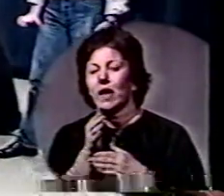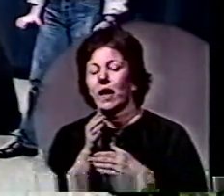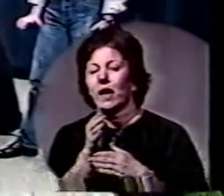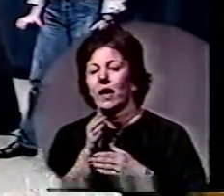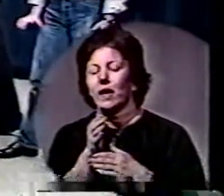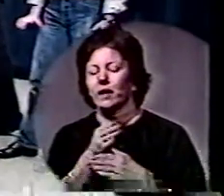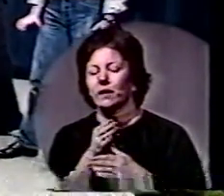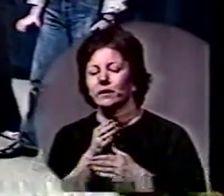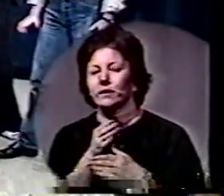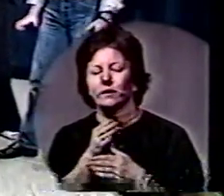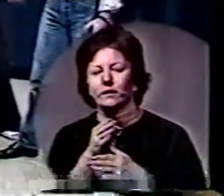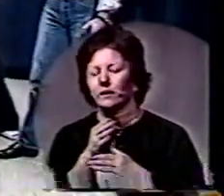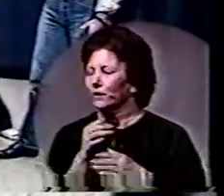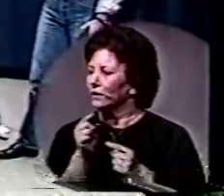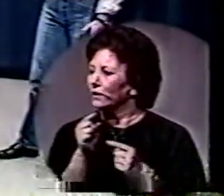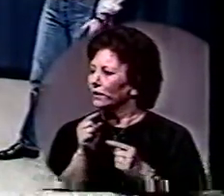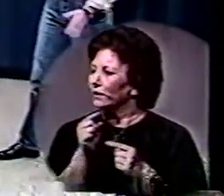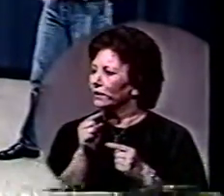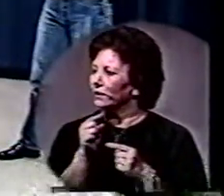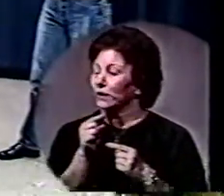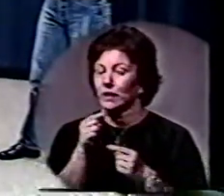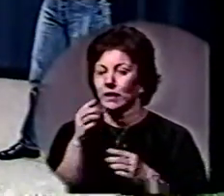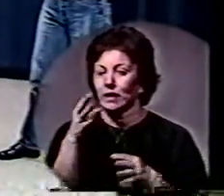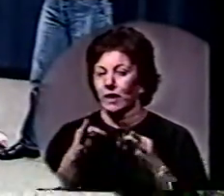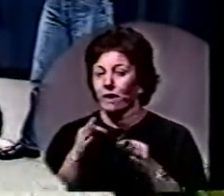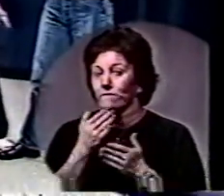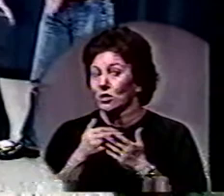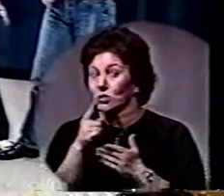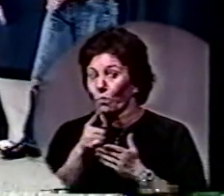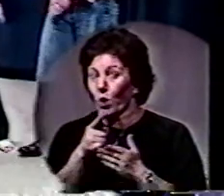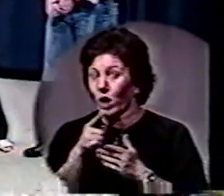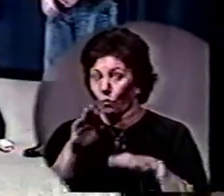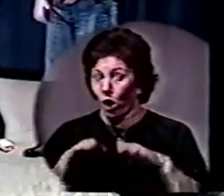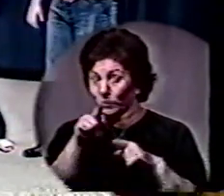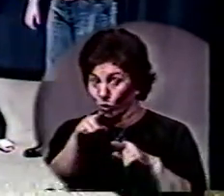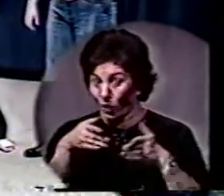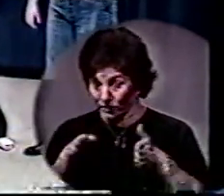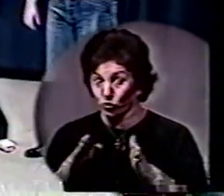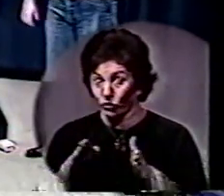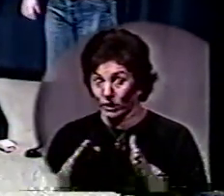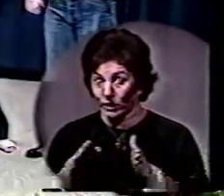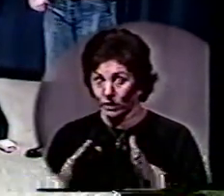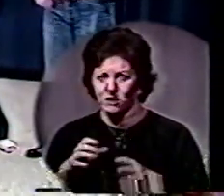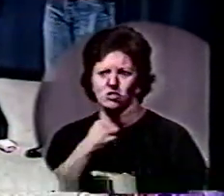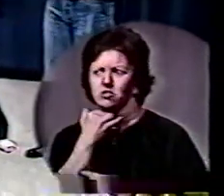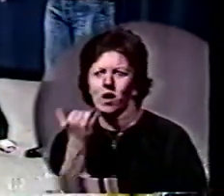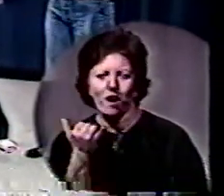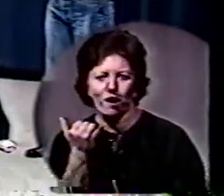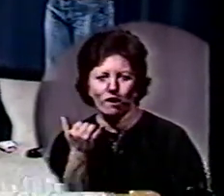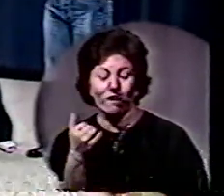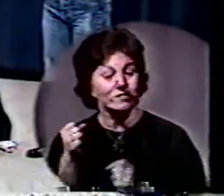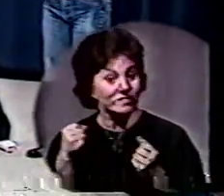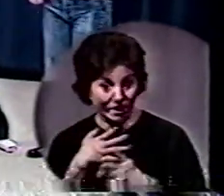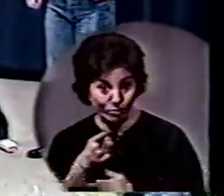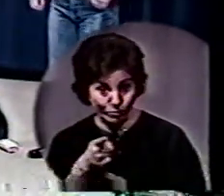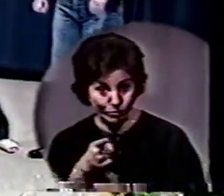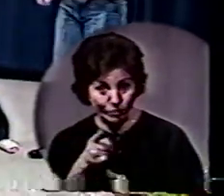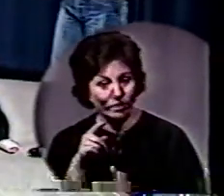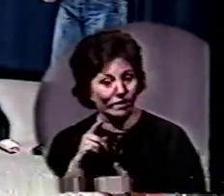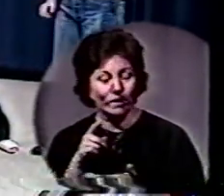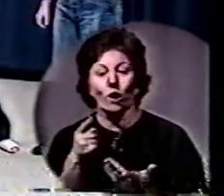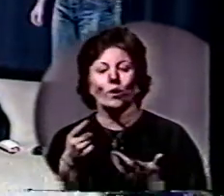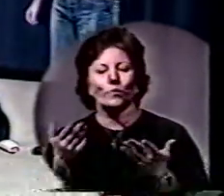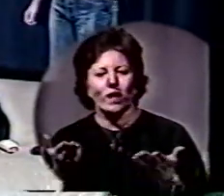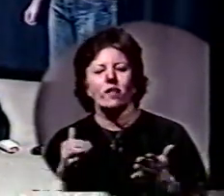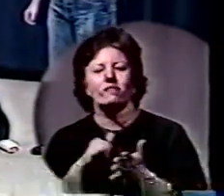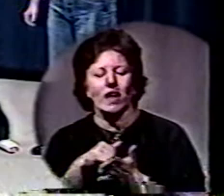that door. Now, okay. If somebody walked up to you on the street and went, "Hi-ya!" Would that scare you? Uh-huh. Okay. That's why, one of the